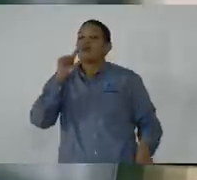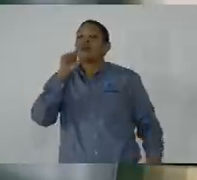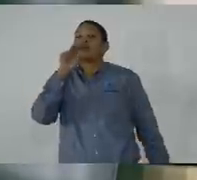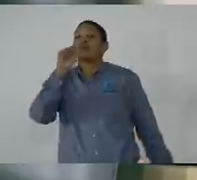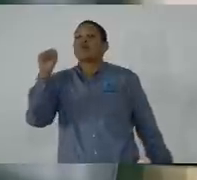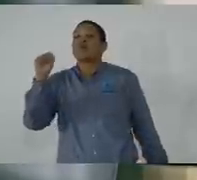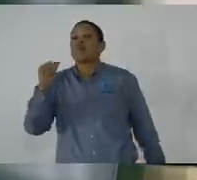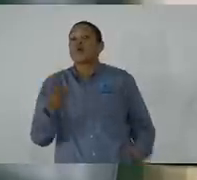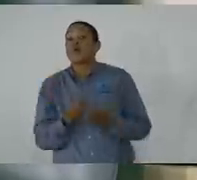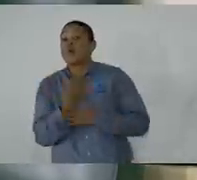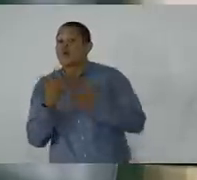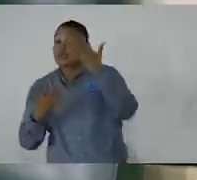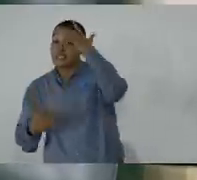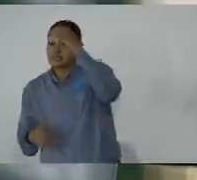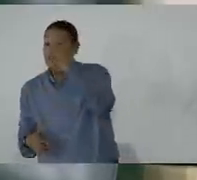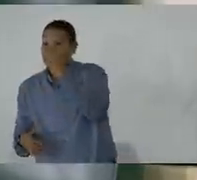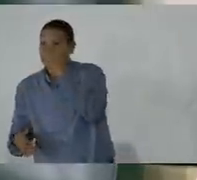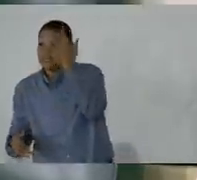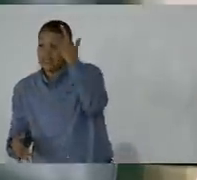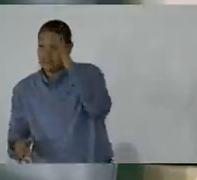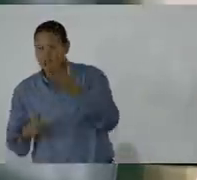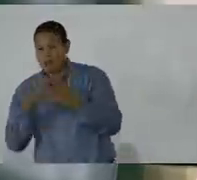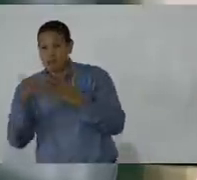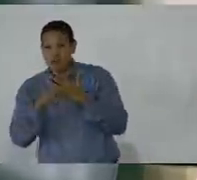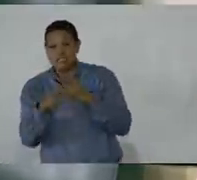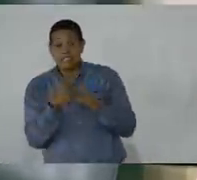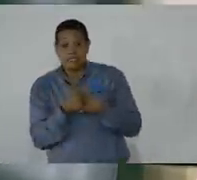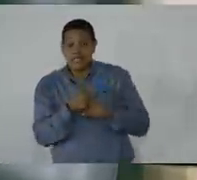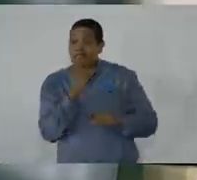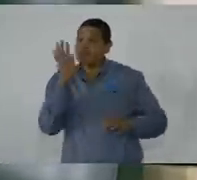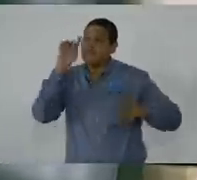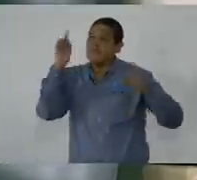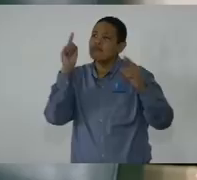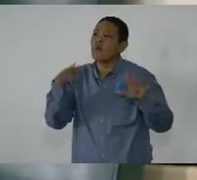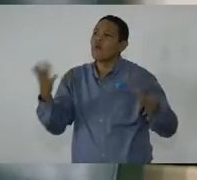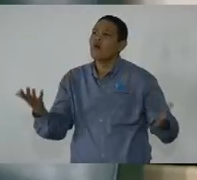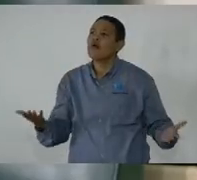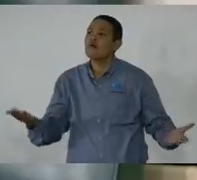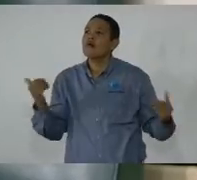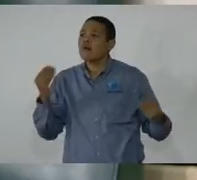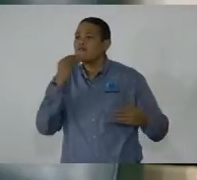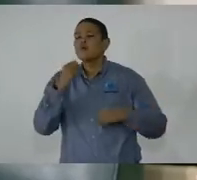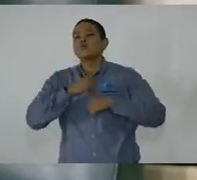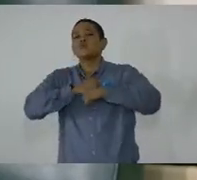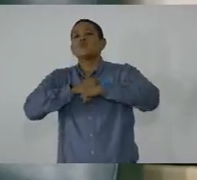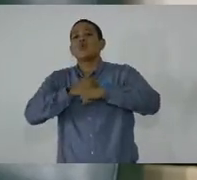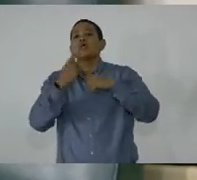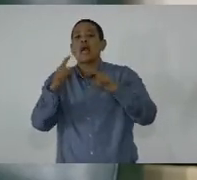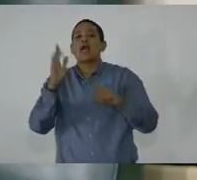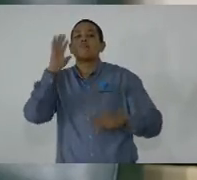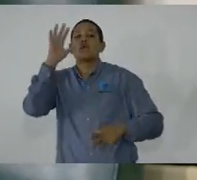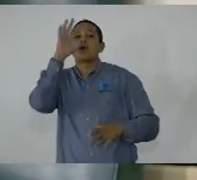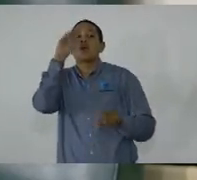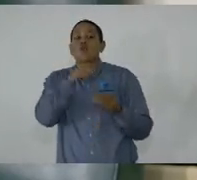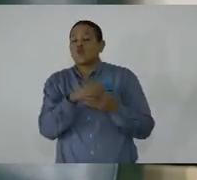Smart, Eat Smart key projects that are geared towards achieving food security will